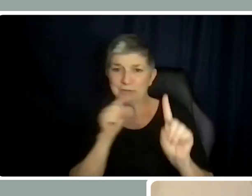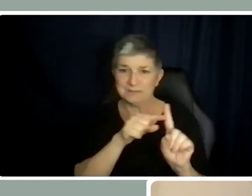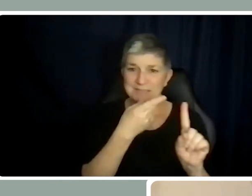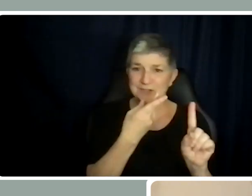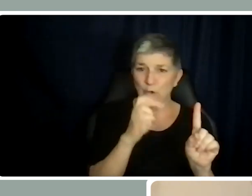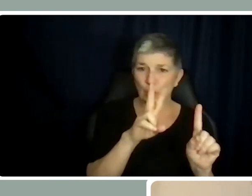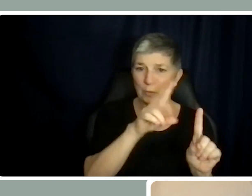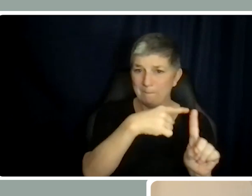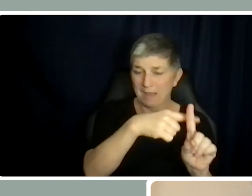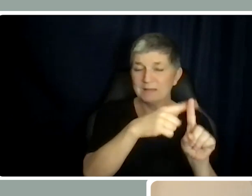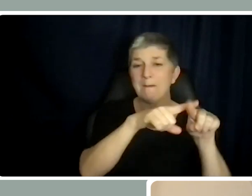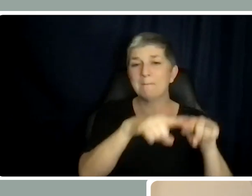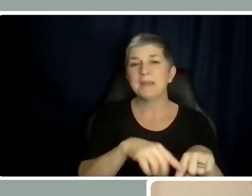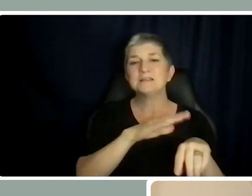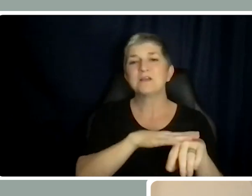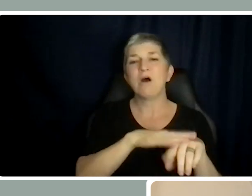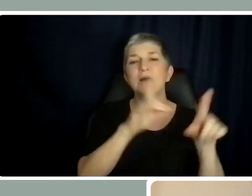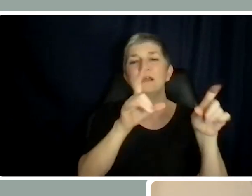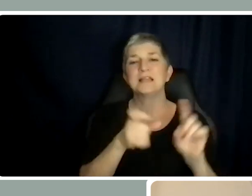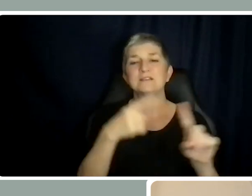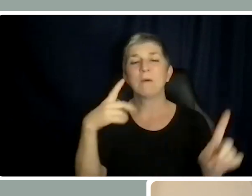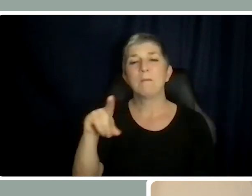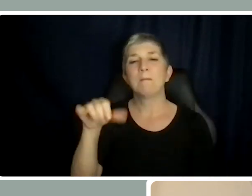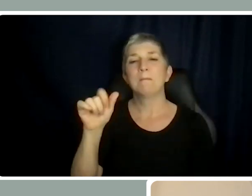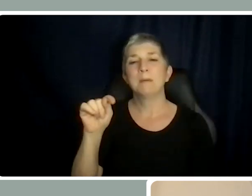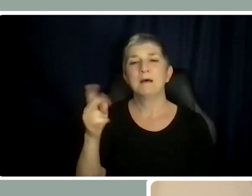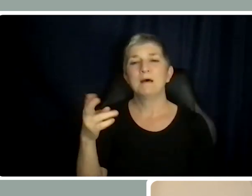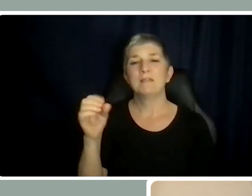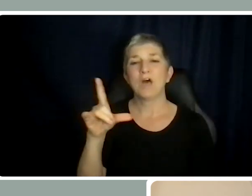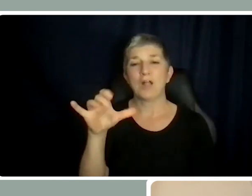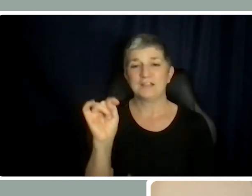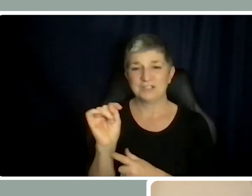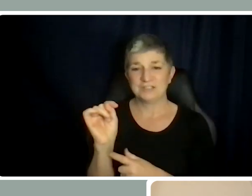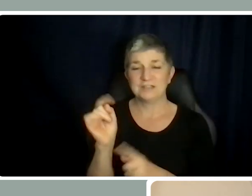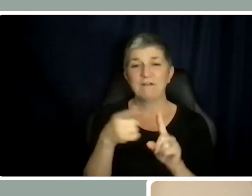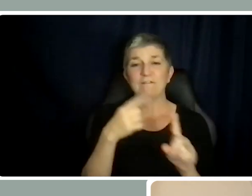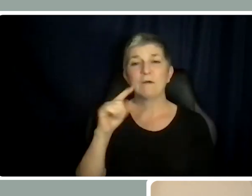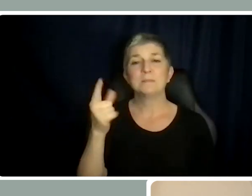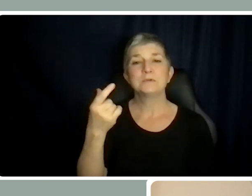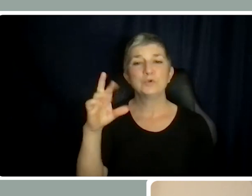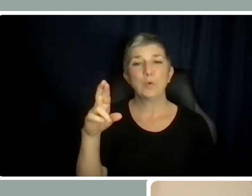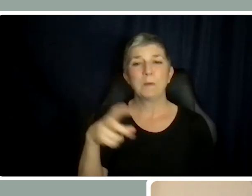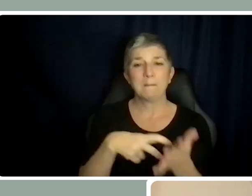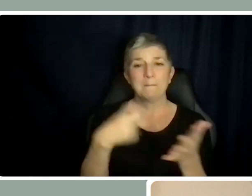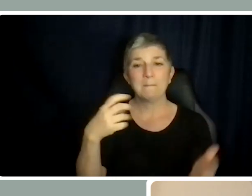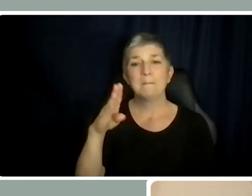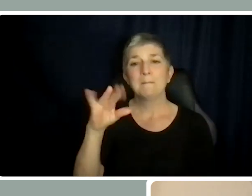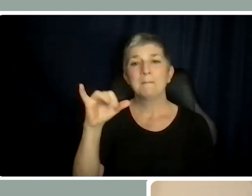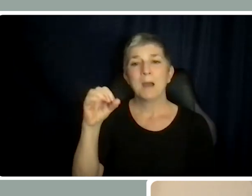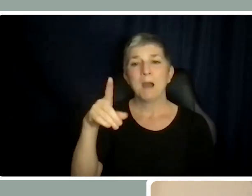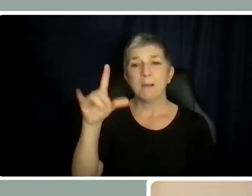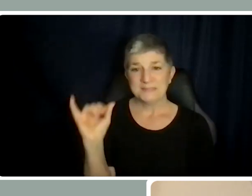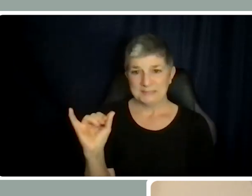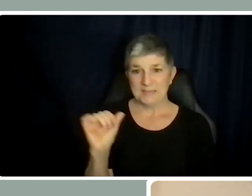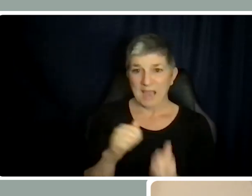based on the test that the pathologist will do on your tumor biopsy. And what they'll do to test